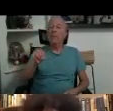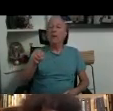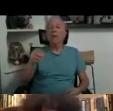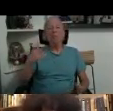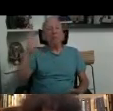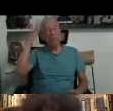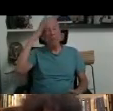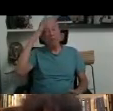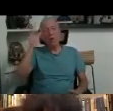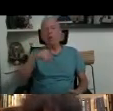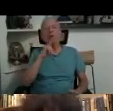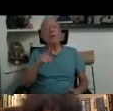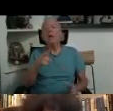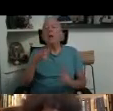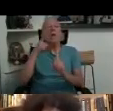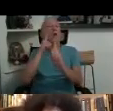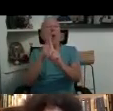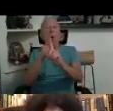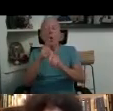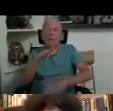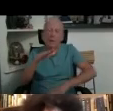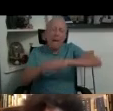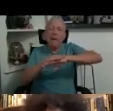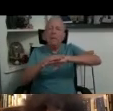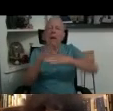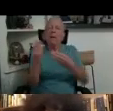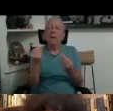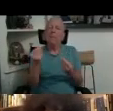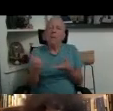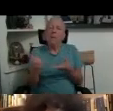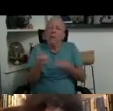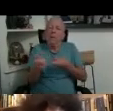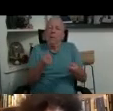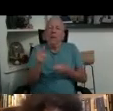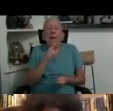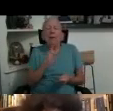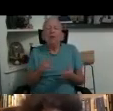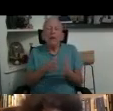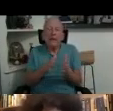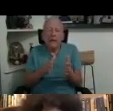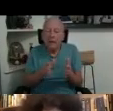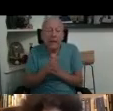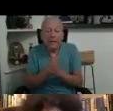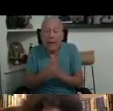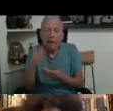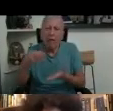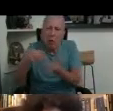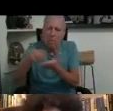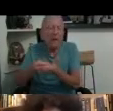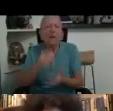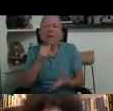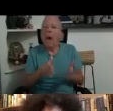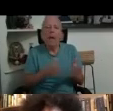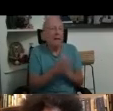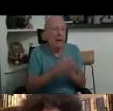about maximizing shareholder return. It's a system that really incentivizes wealth, not work. And then here